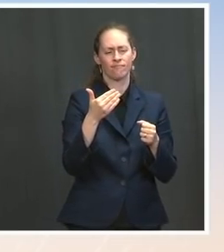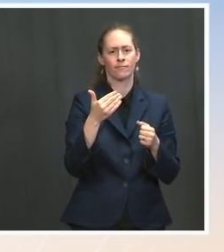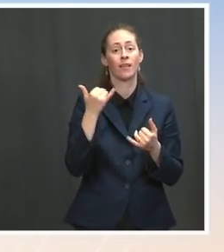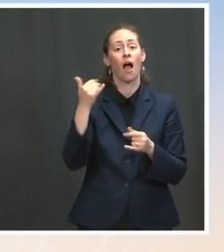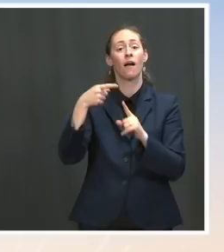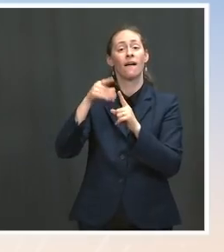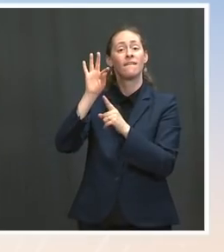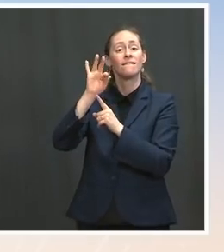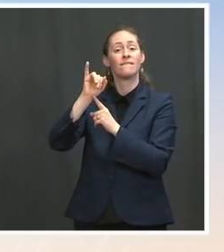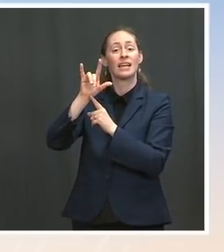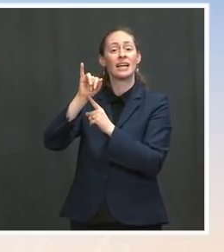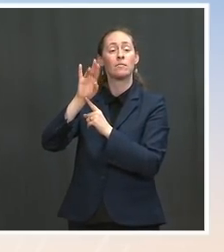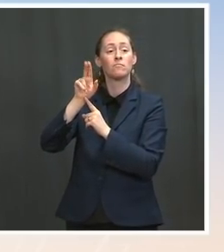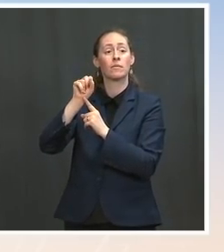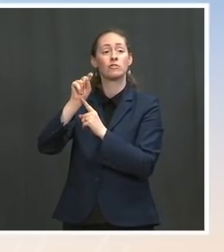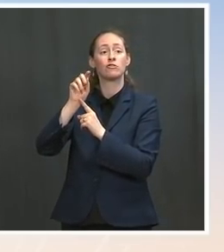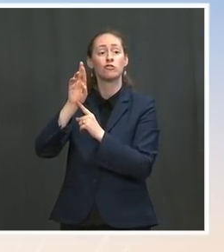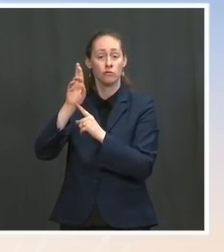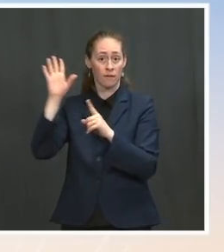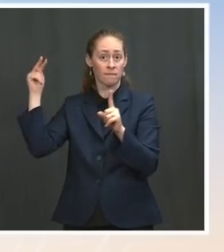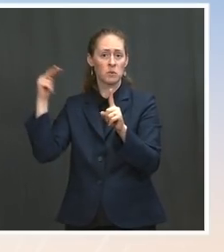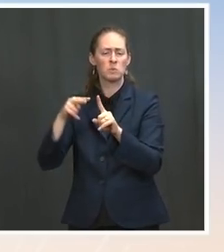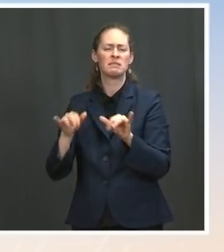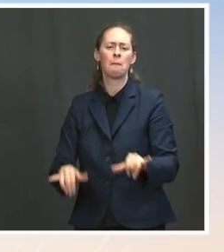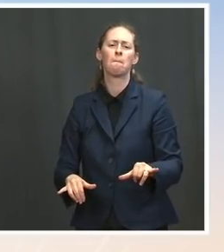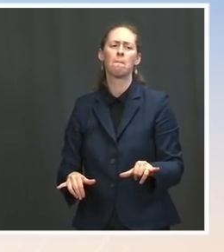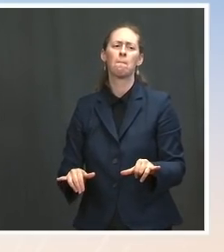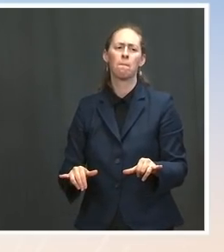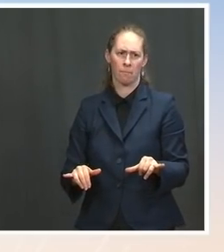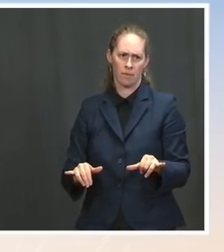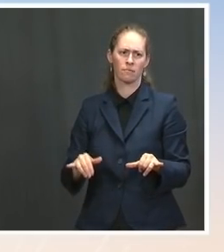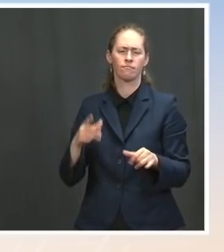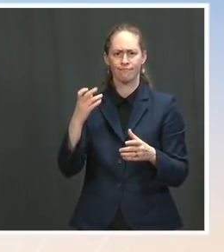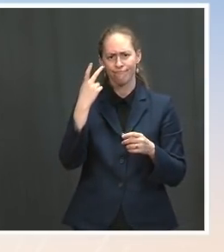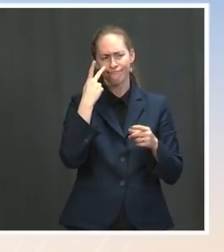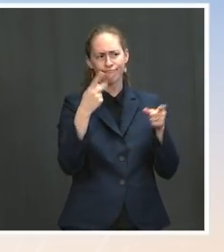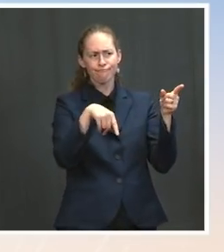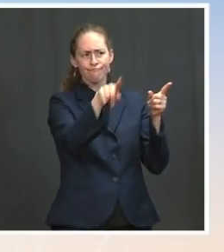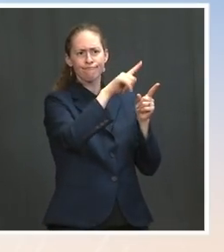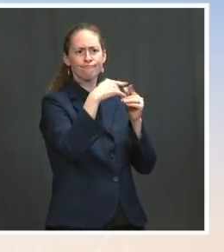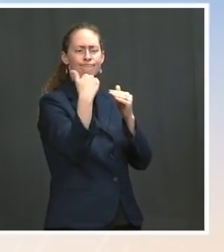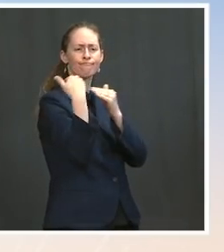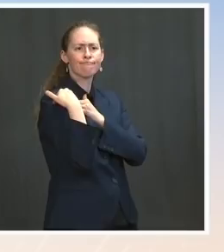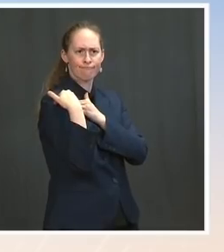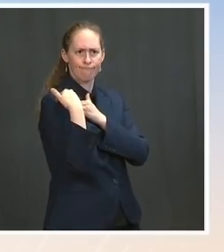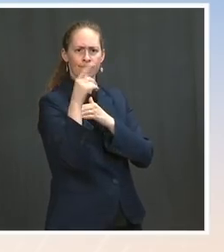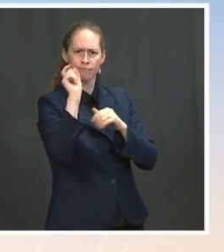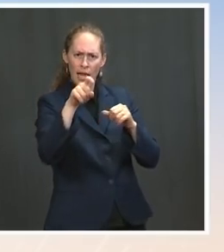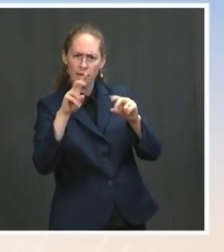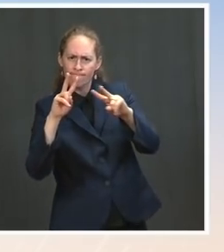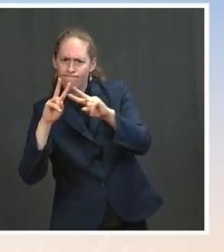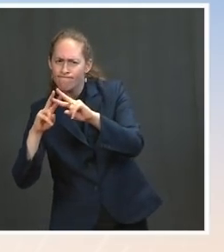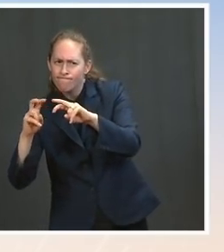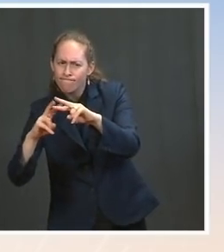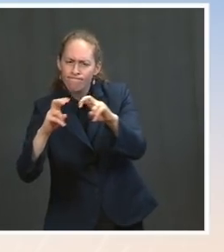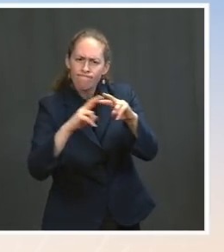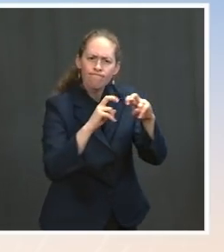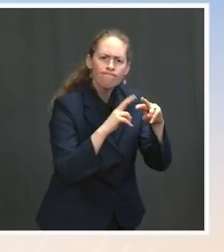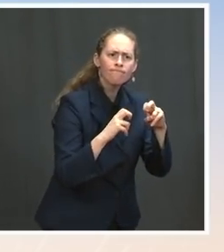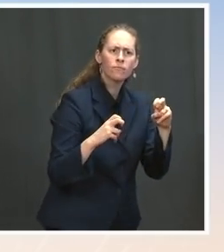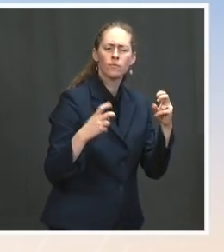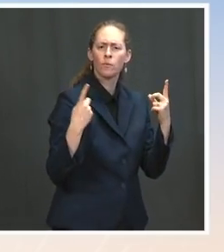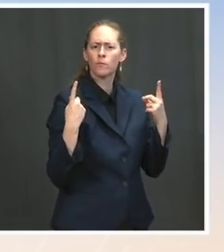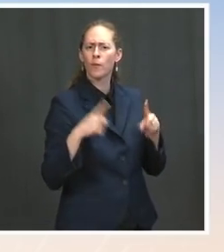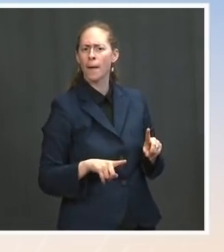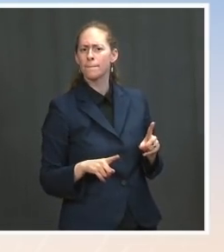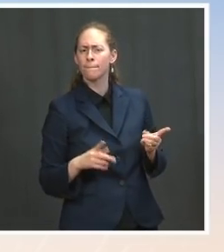that. He does want to see accountability as it relates to, and he does want to see an assessment of what happened to prevent it from ever happening again. And he is happy